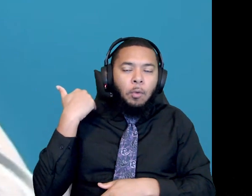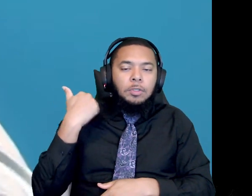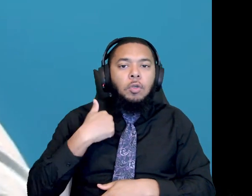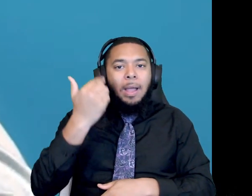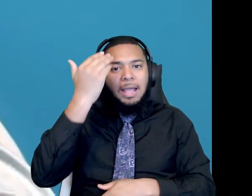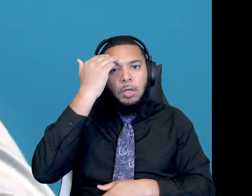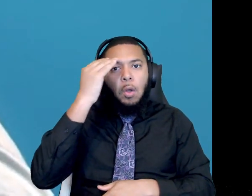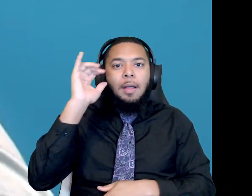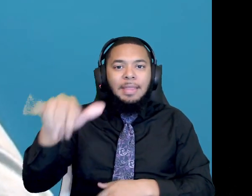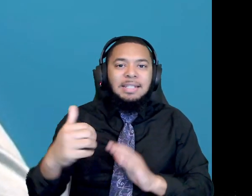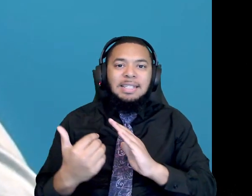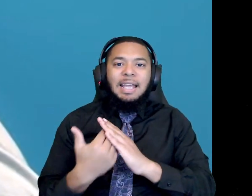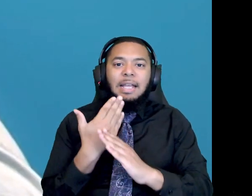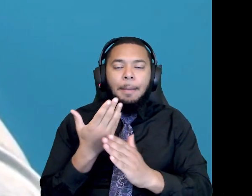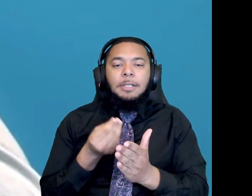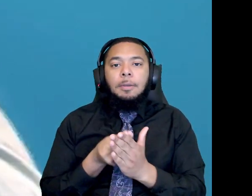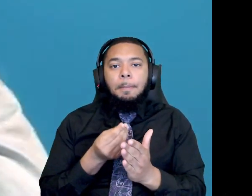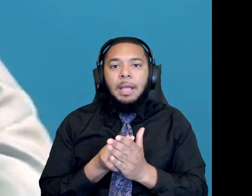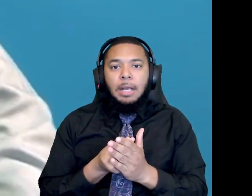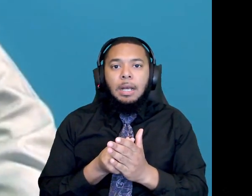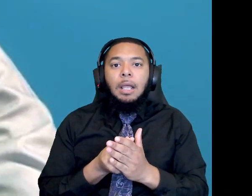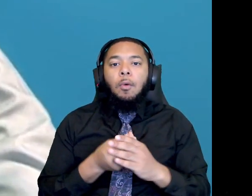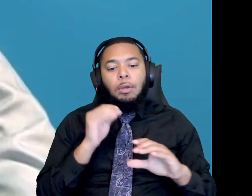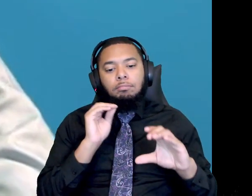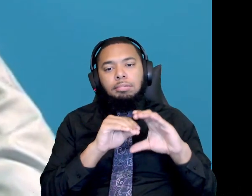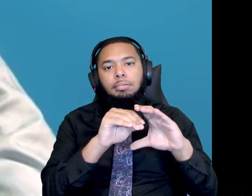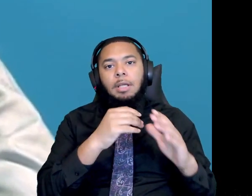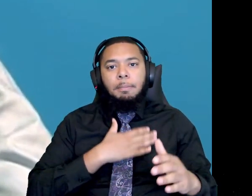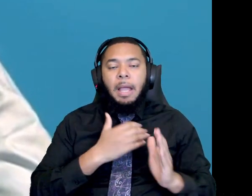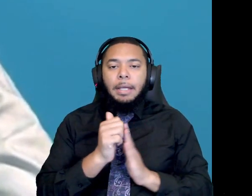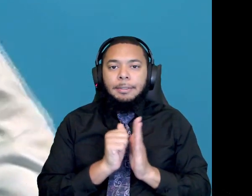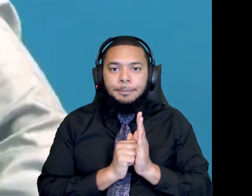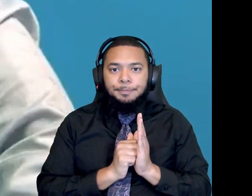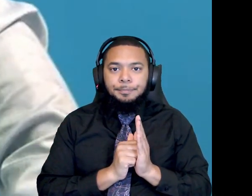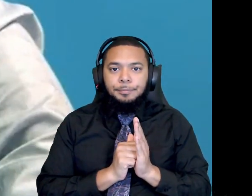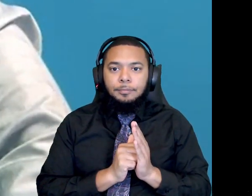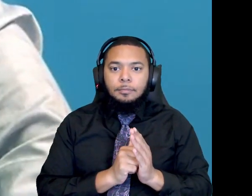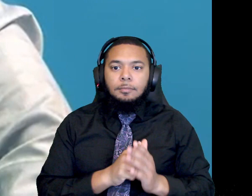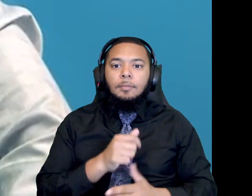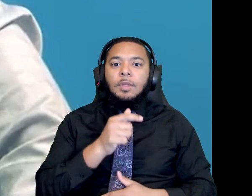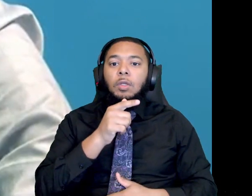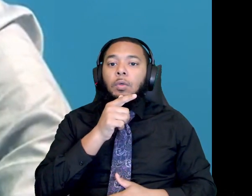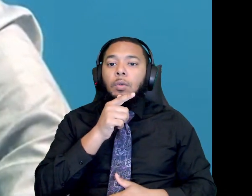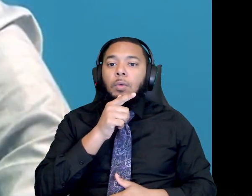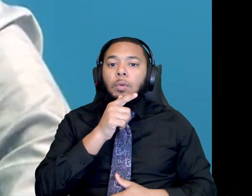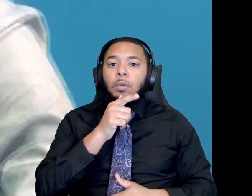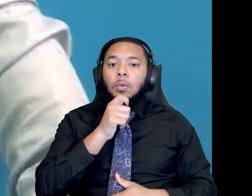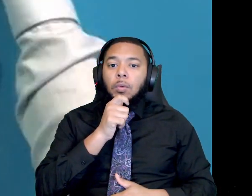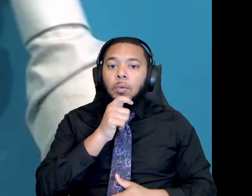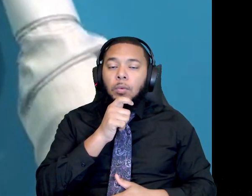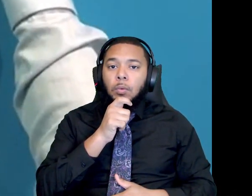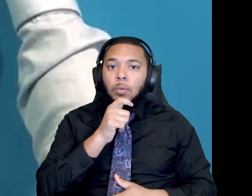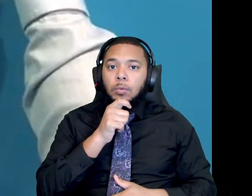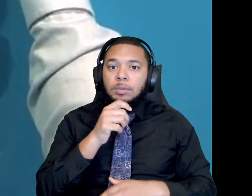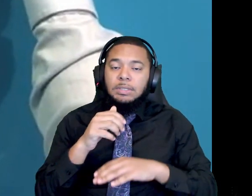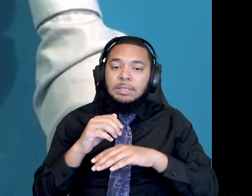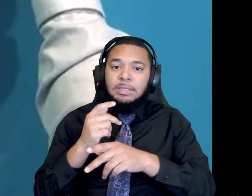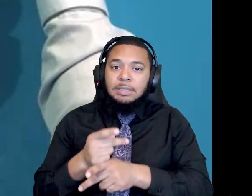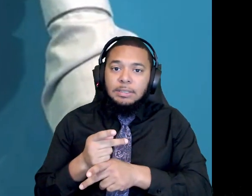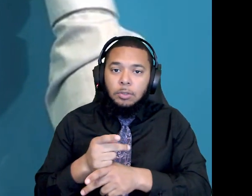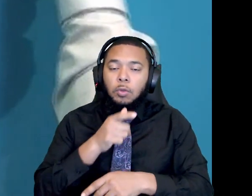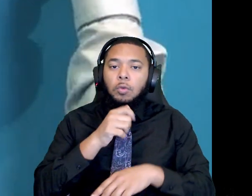this is incoming, this is money that's going to grow my bank account, this is who's taking care of it, and this is who sent it. And it's for